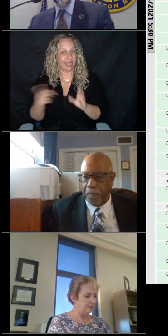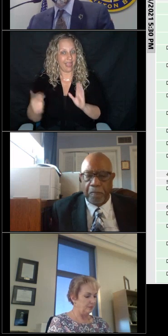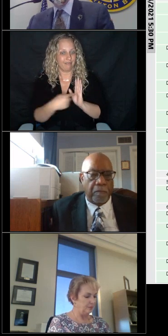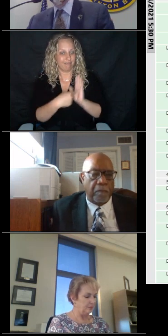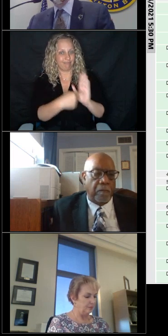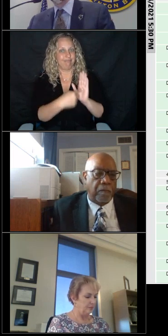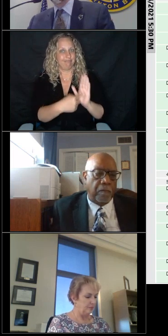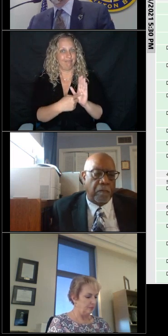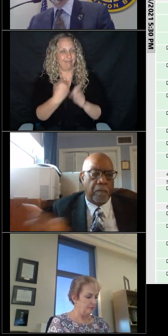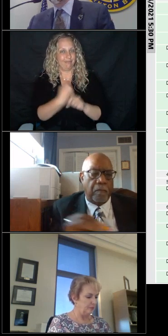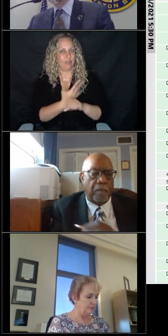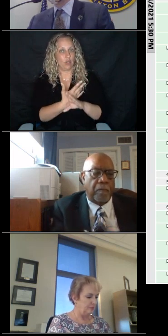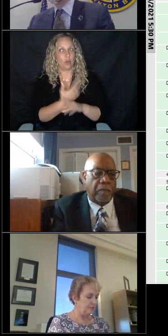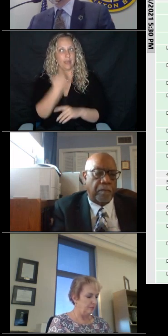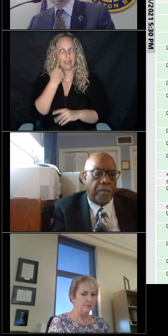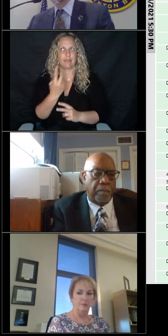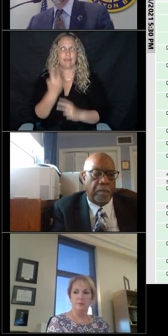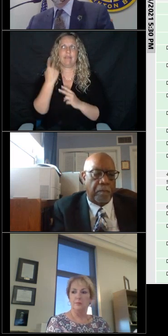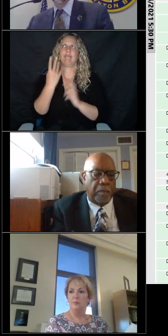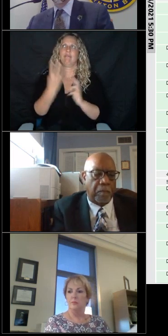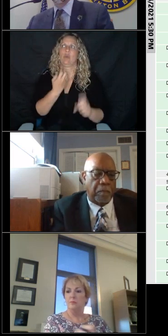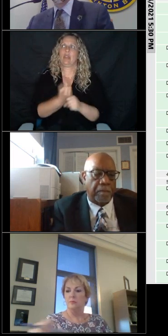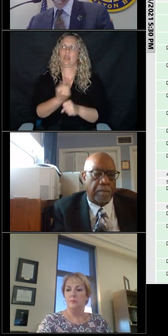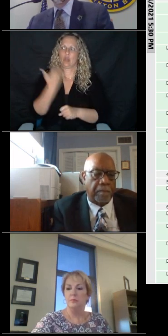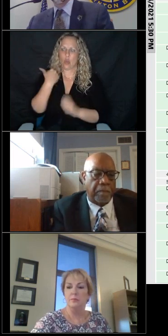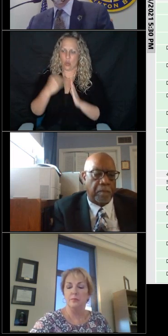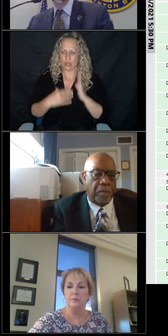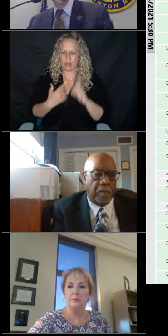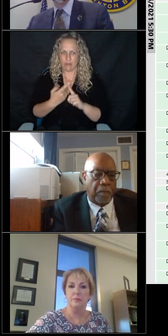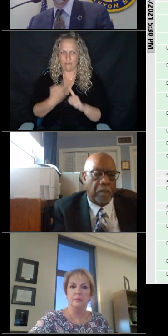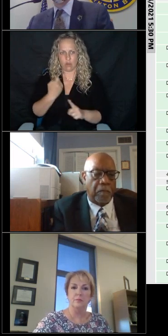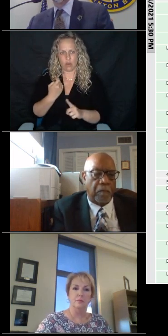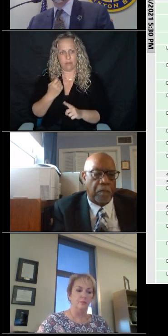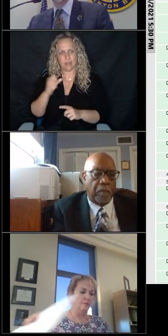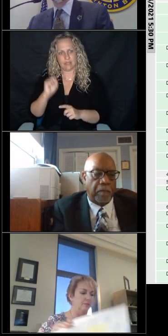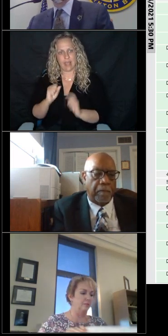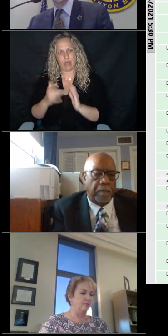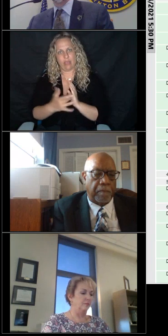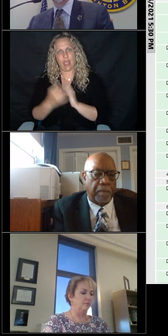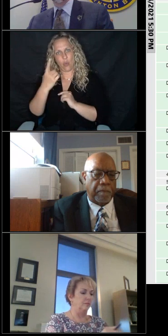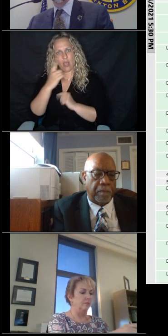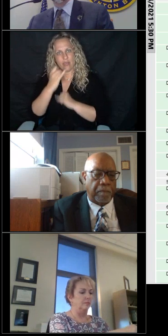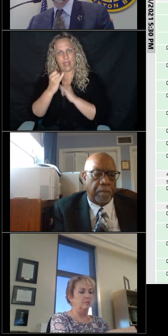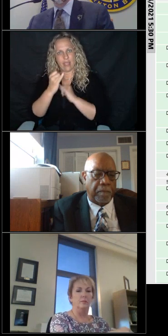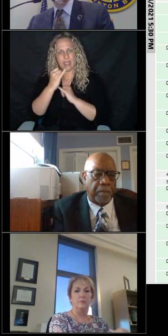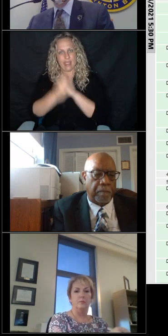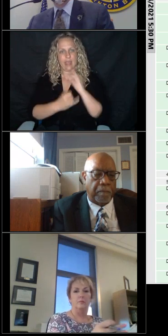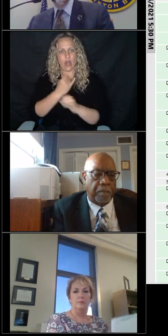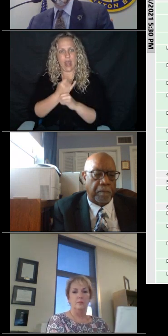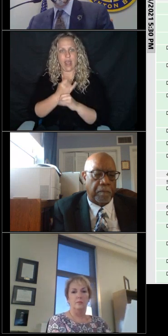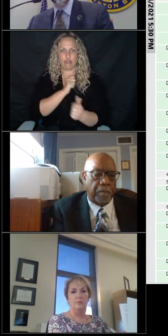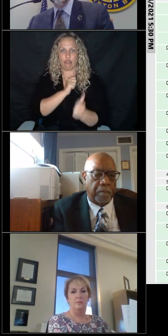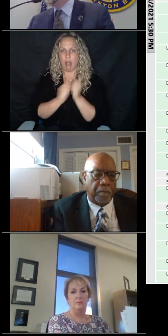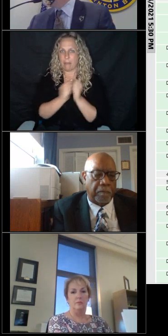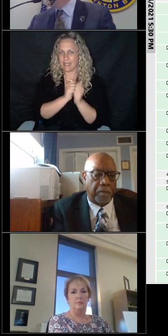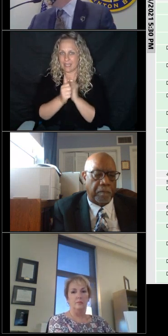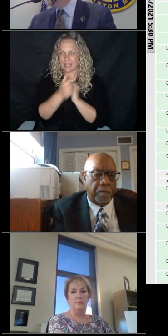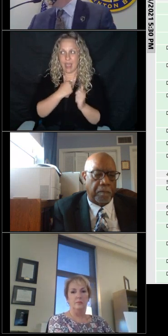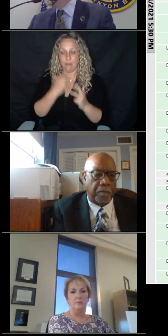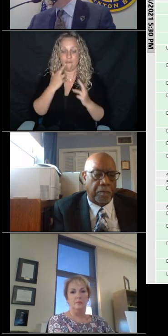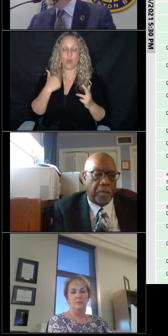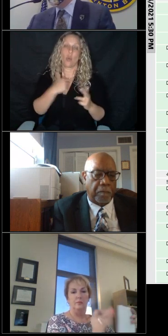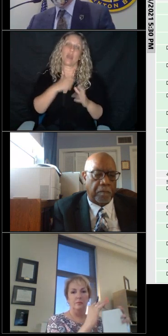To think that 4 years ago, a student from South Tech won the international competition. Hopefully that we